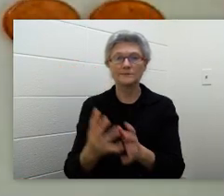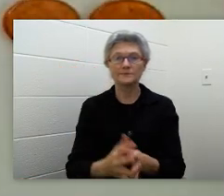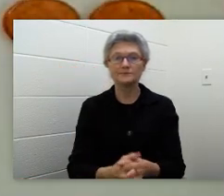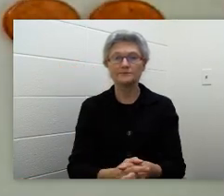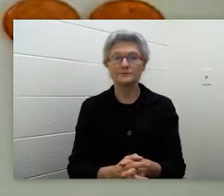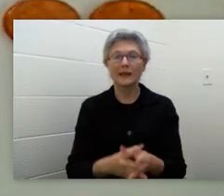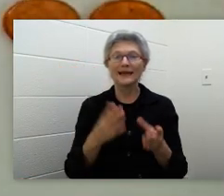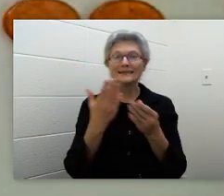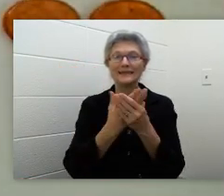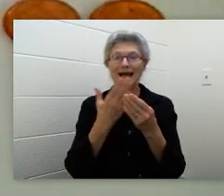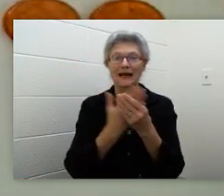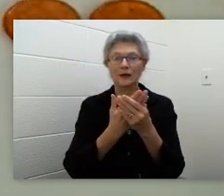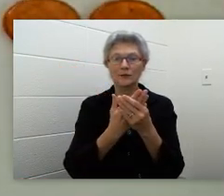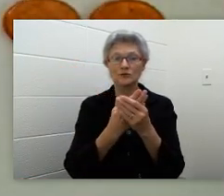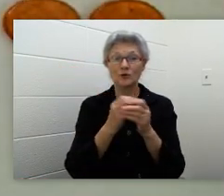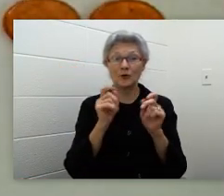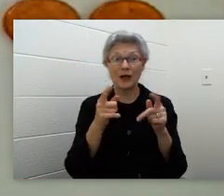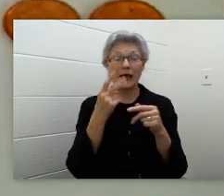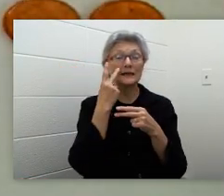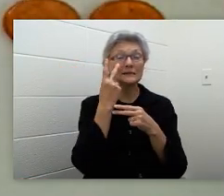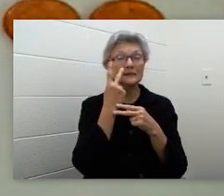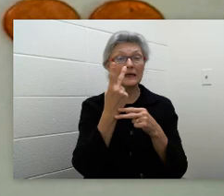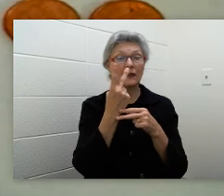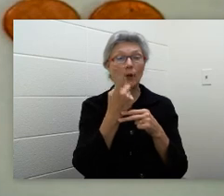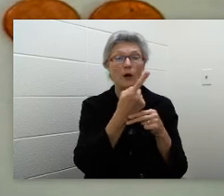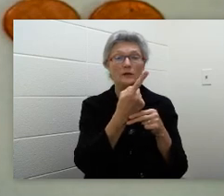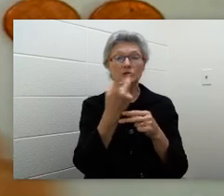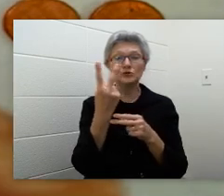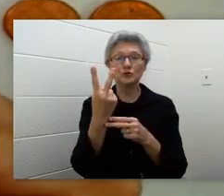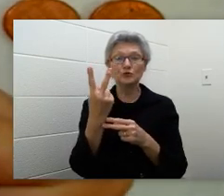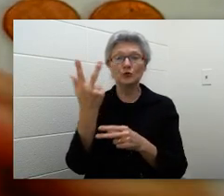1, 2, 3, 4 tacos. So I can see that there is